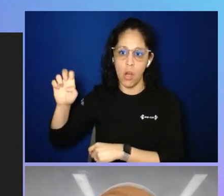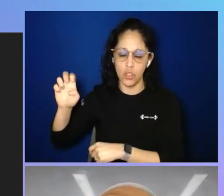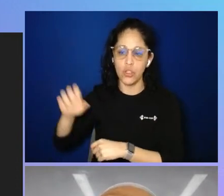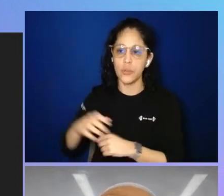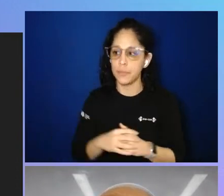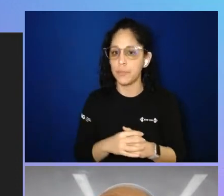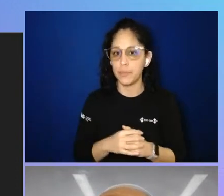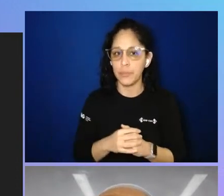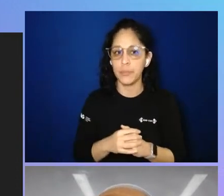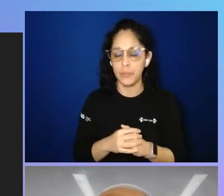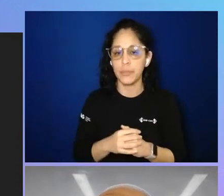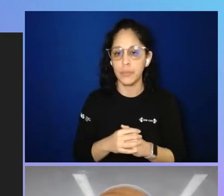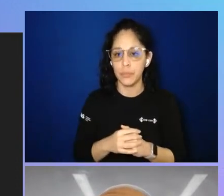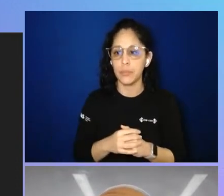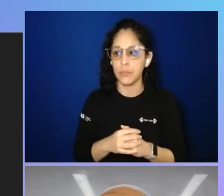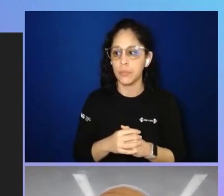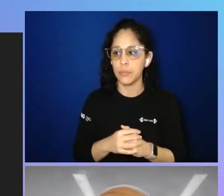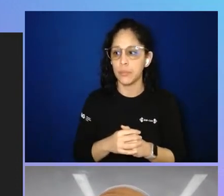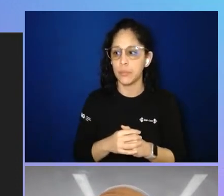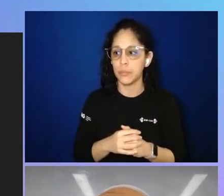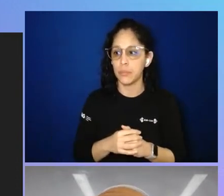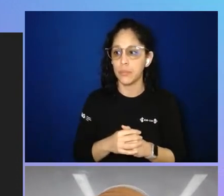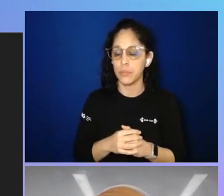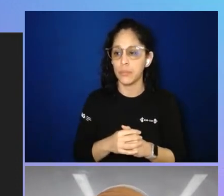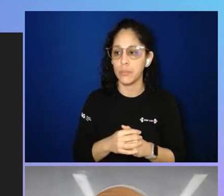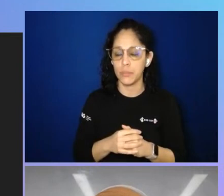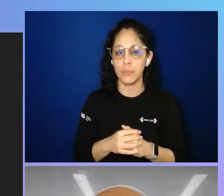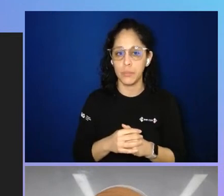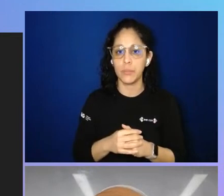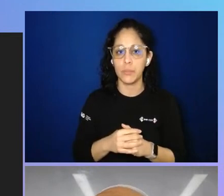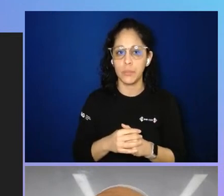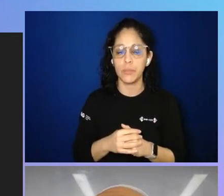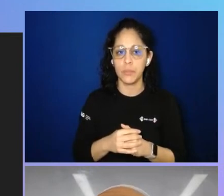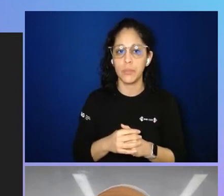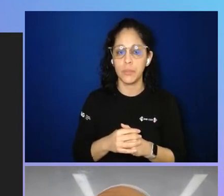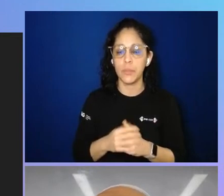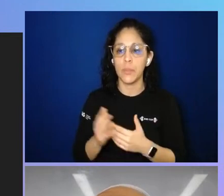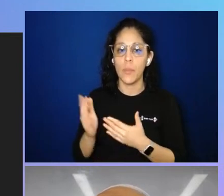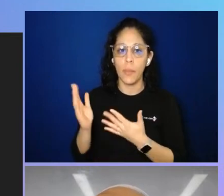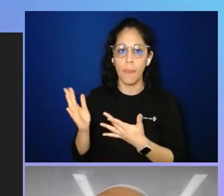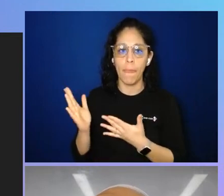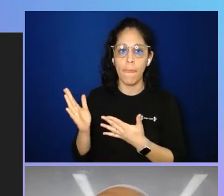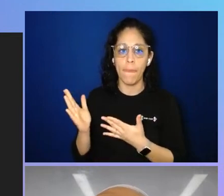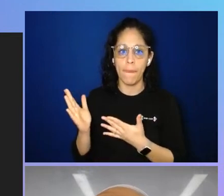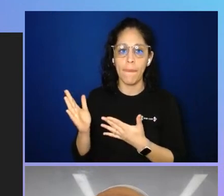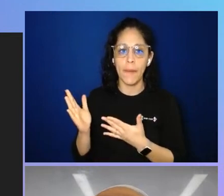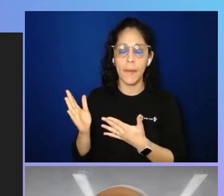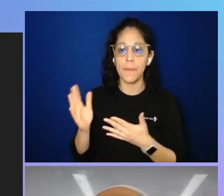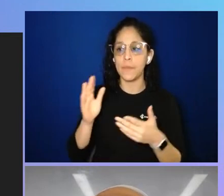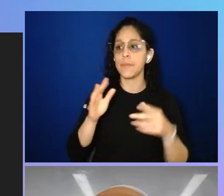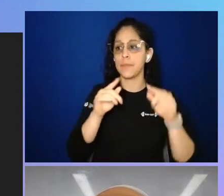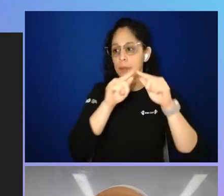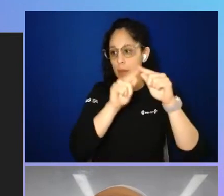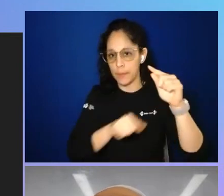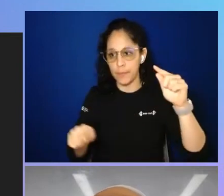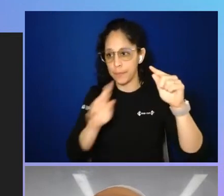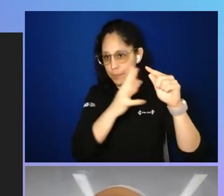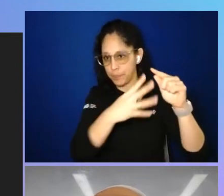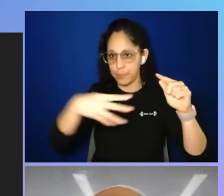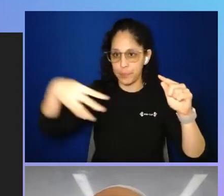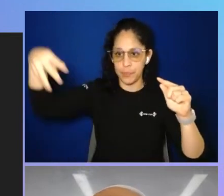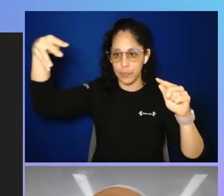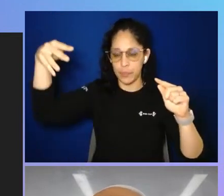And I'm showing now a graph, size points in the y-axis and dynamic type sizes in